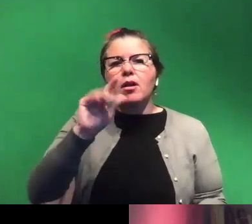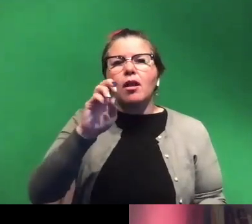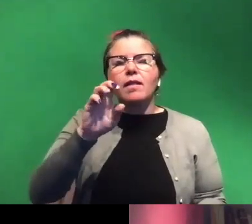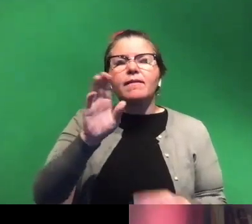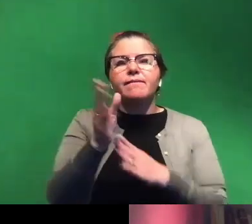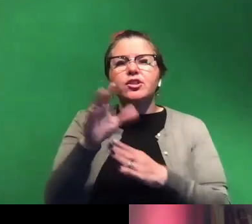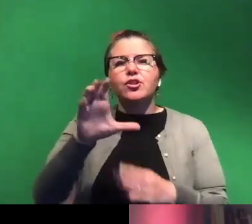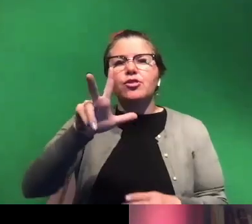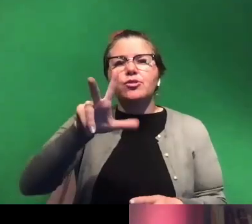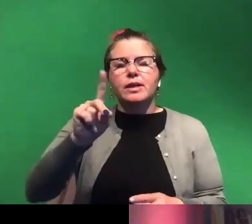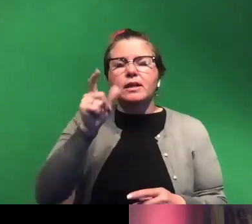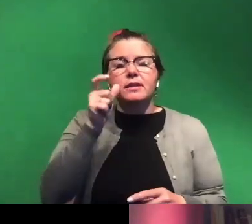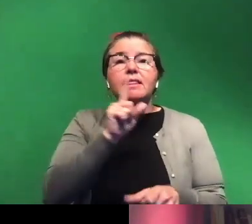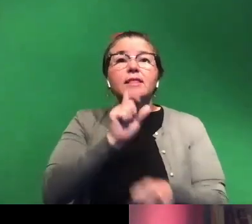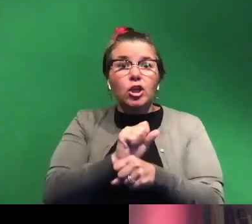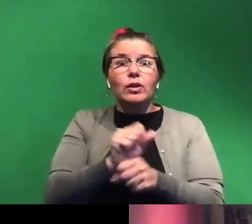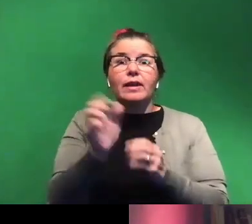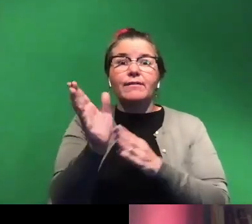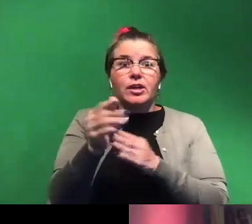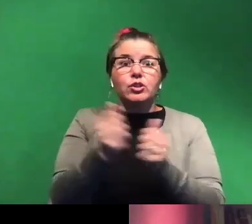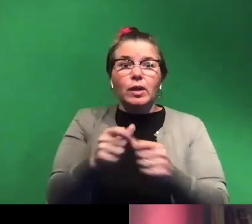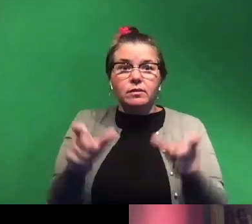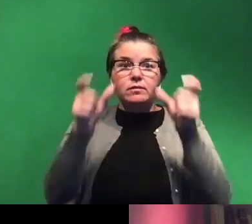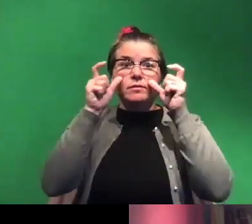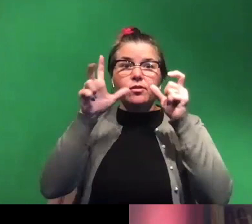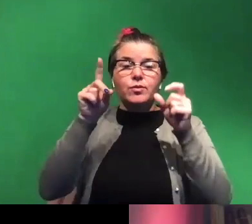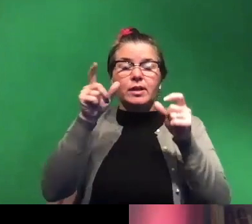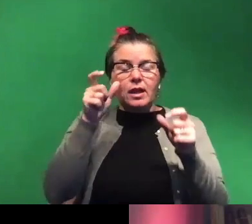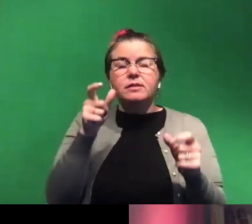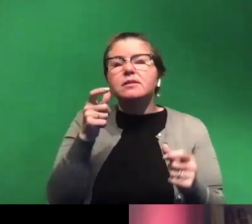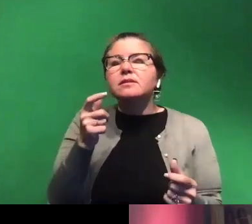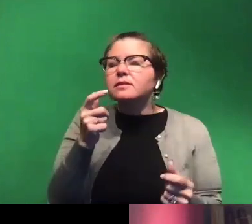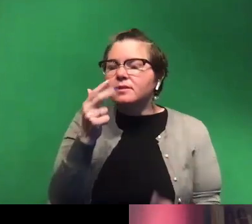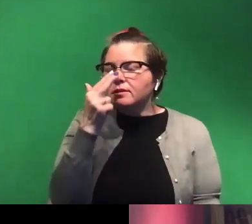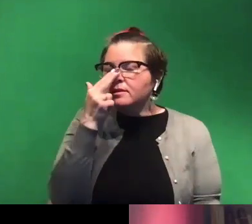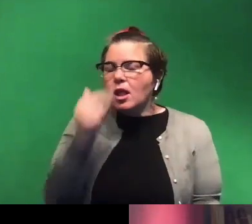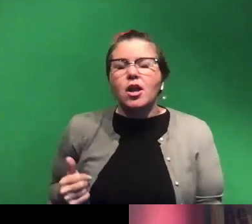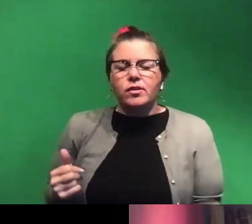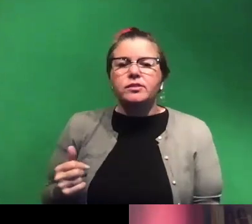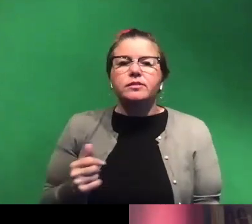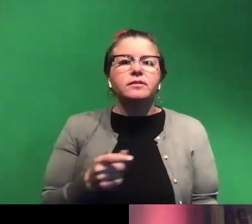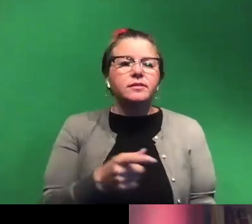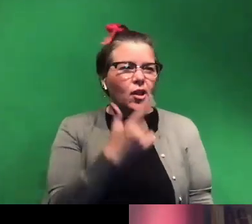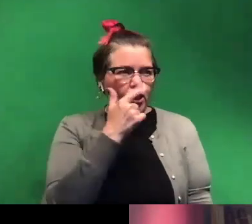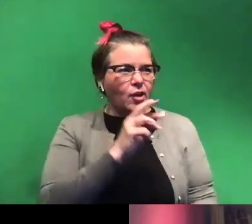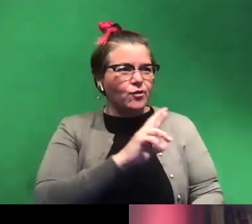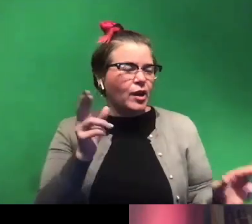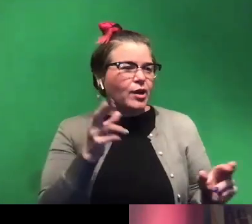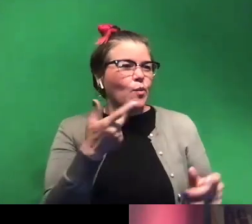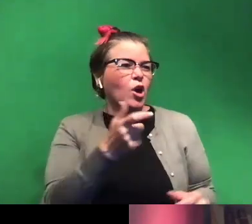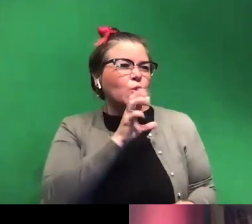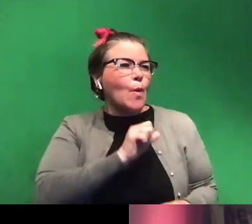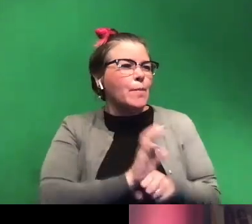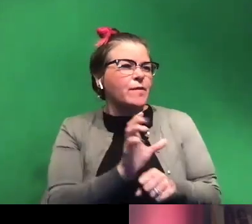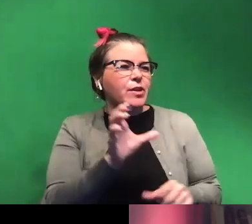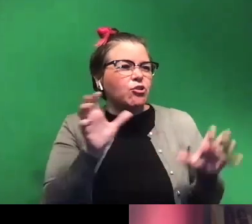It literally is a cuttlefish with like glasses stuck to its face. It's hilarious. Yeah, it looks like it's ready to watch like Creature from the Black Lagoon or something like that.